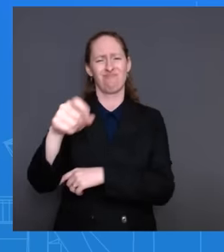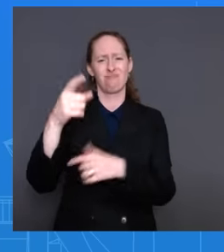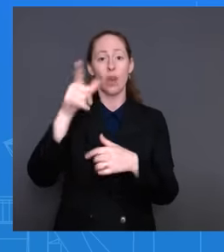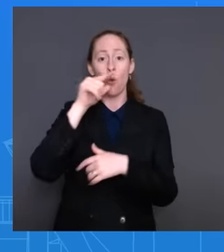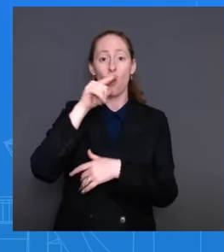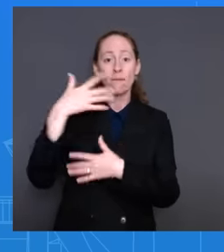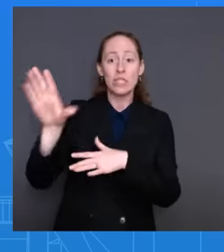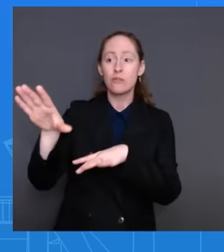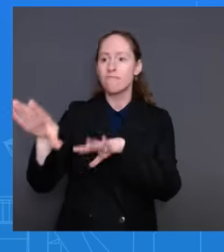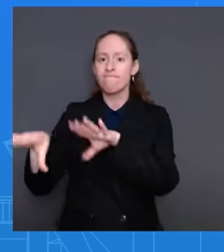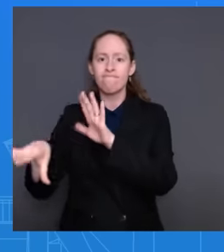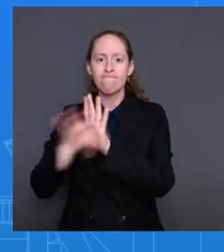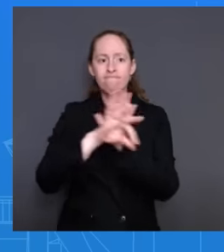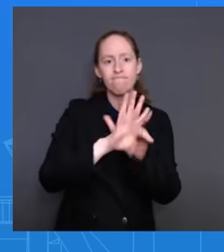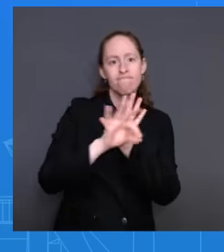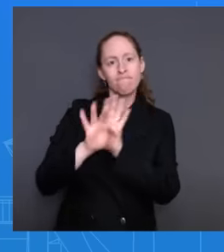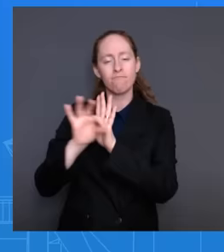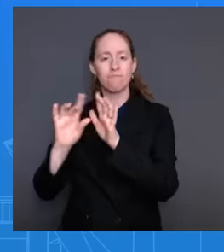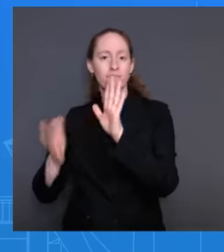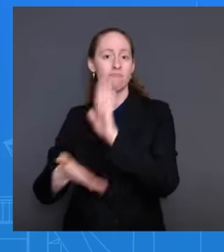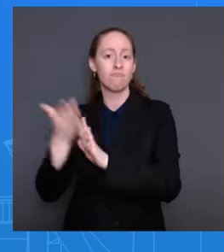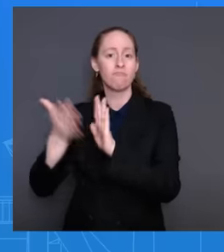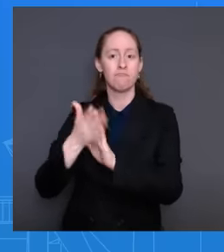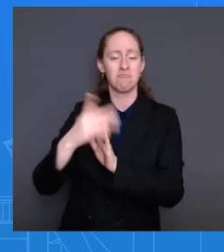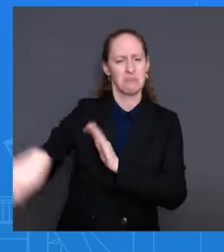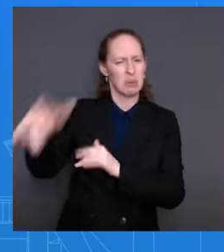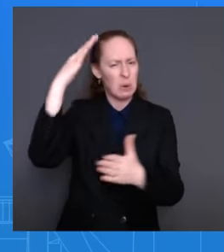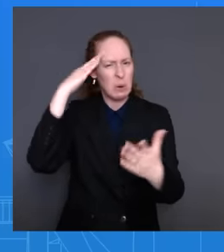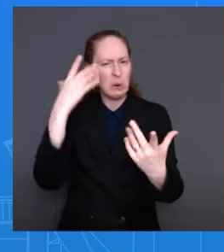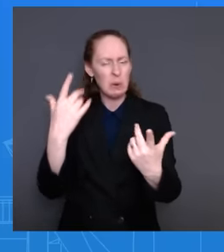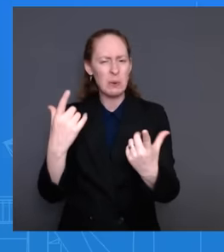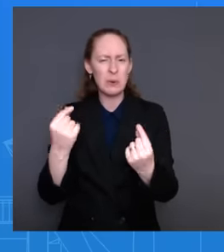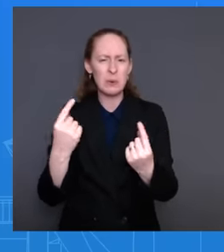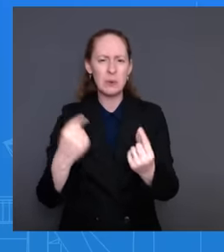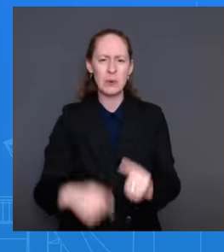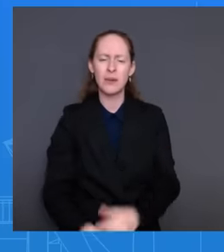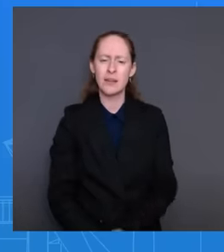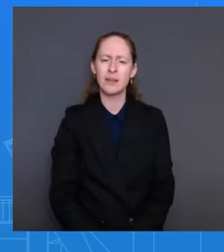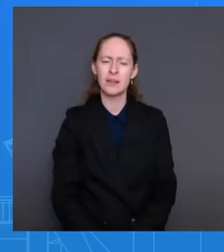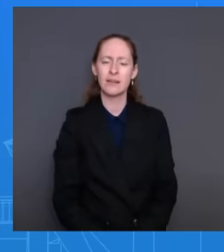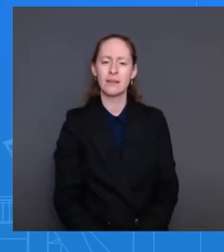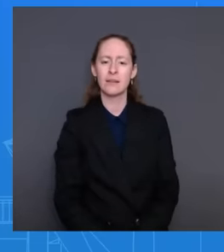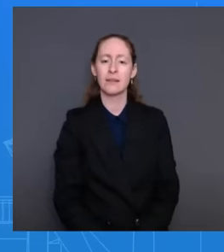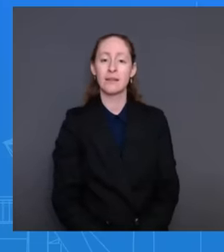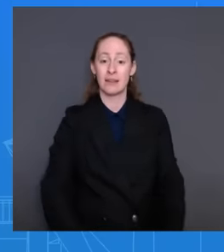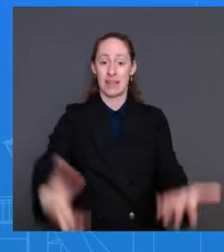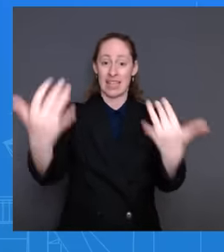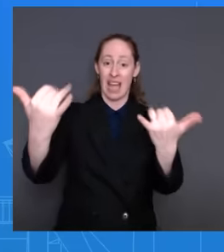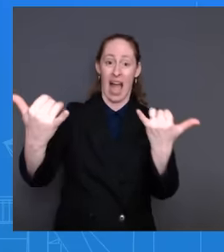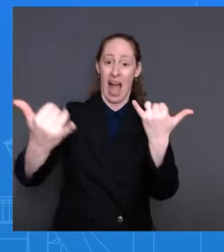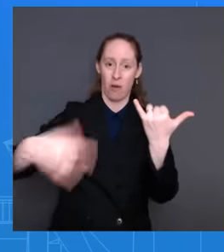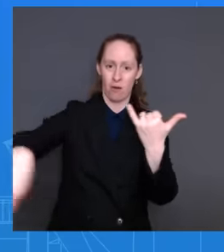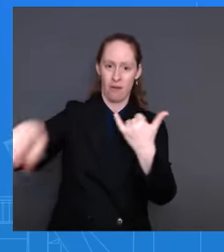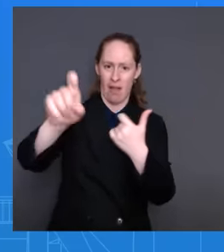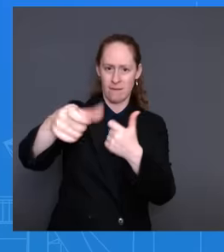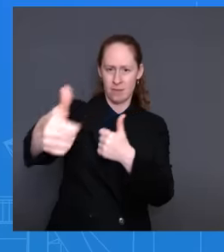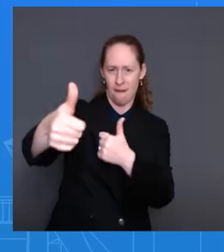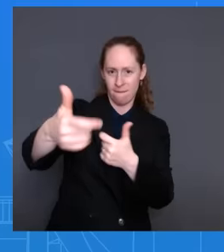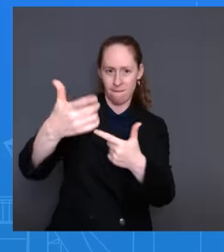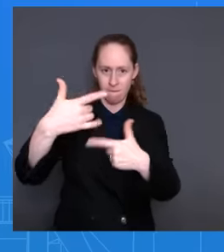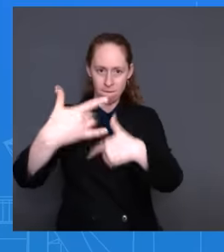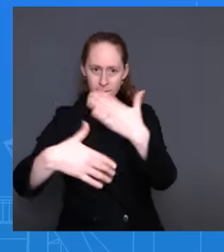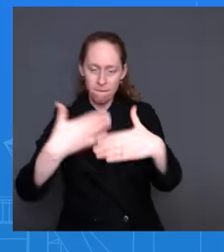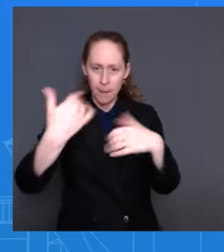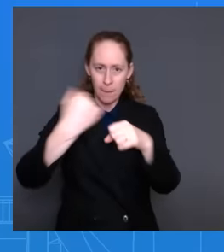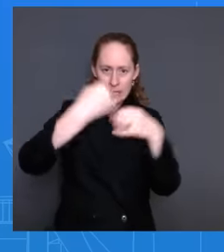he is focused on actually giving them the space to make those independent judgments. It certainly is the case that the president has identified inflation as his top